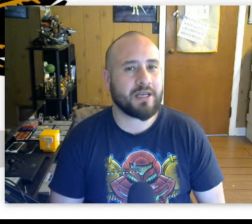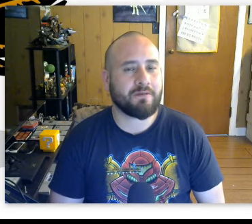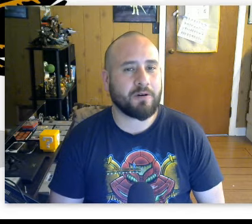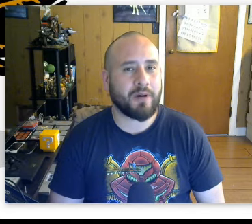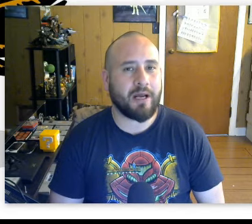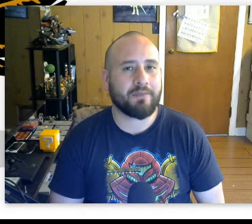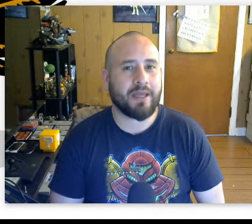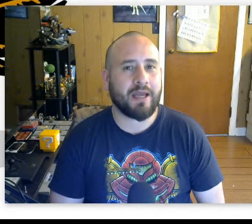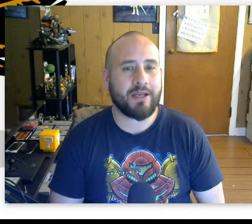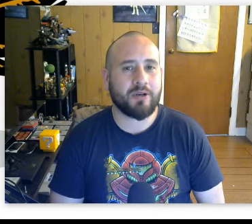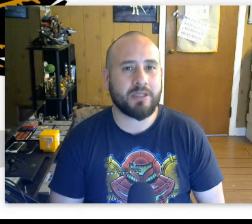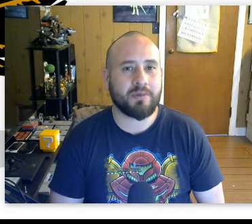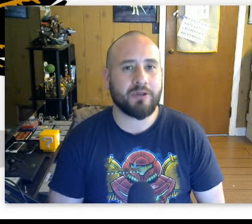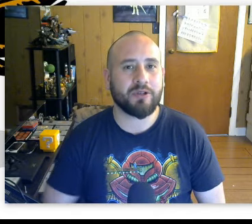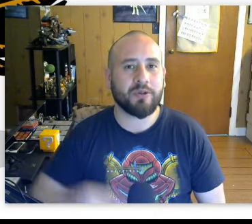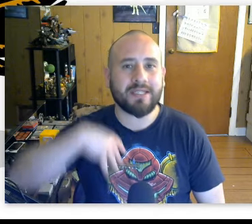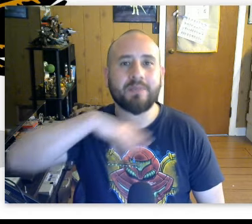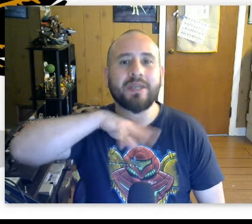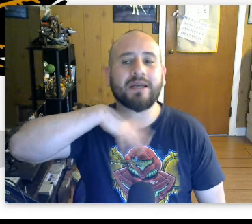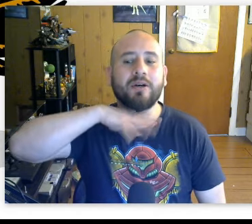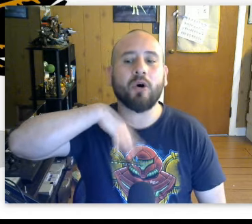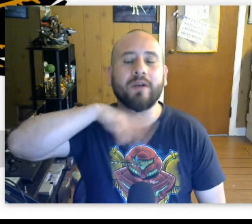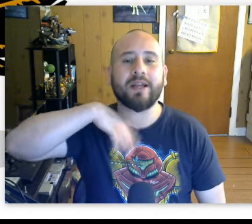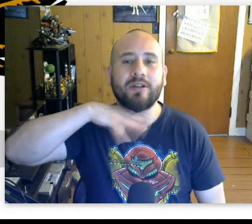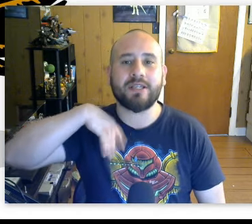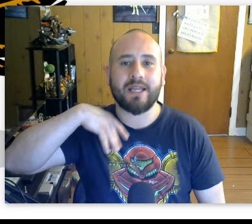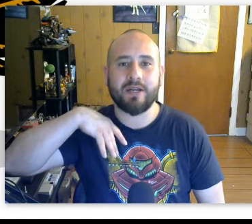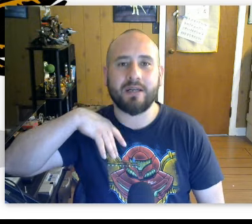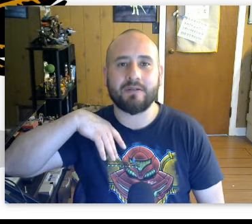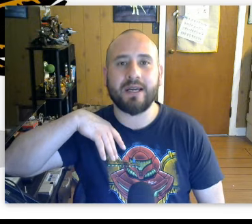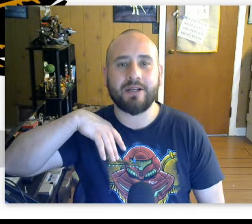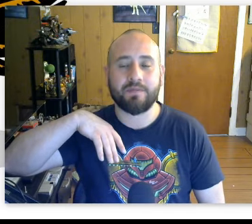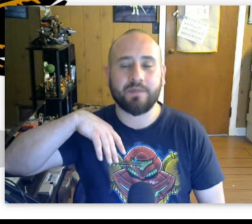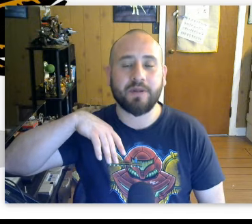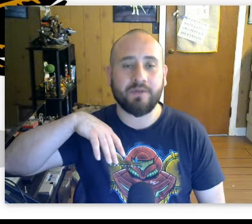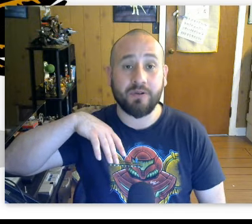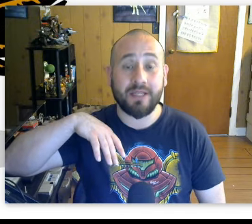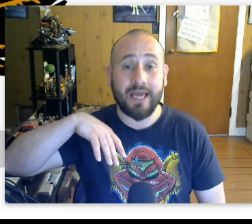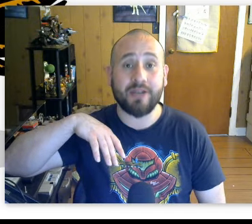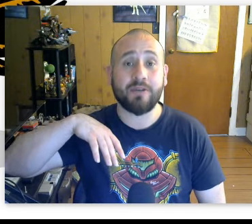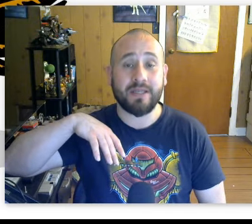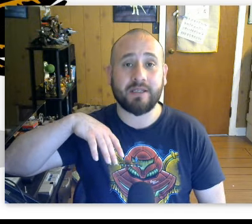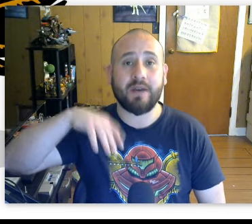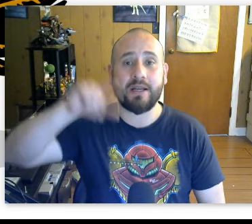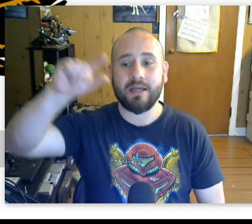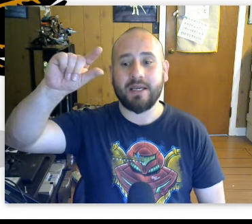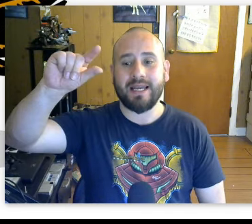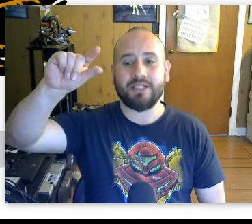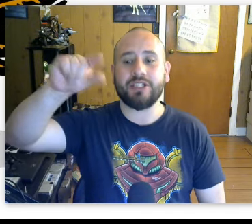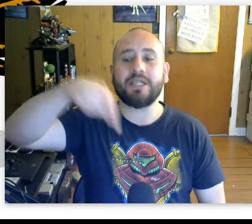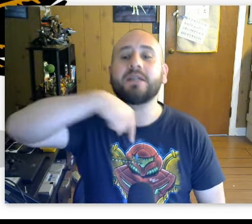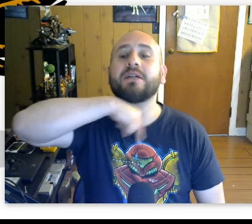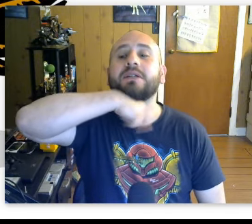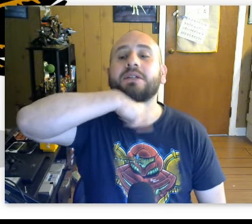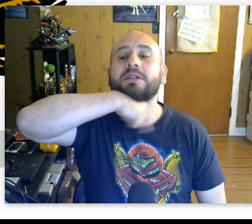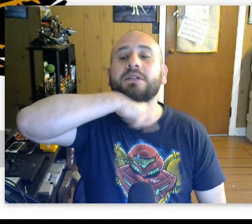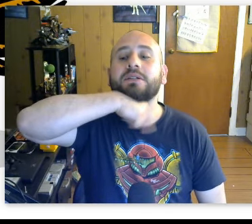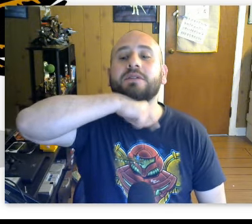Teaching here for a while, I know some of you are doing something over here in this area, right? And if you did that, you're basically right. It's a